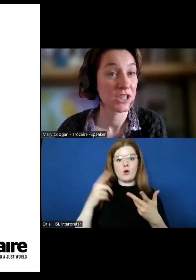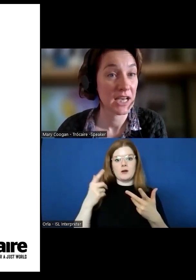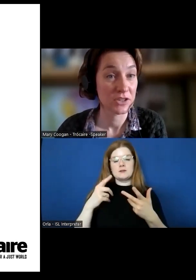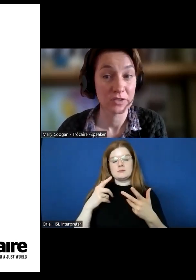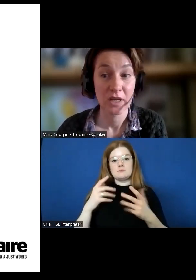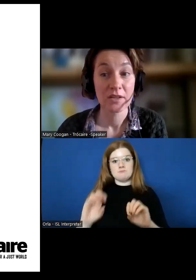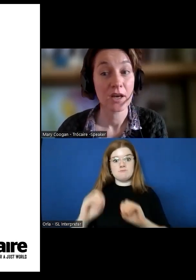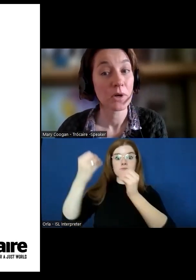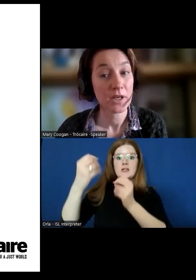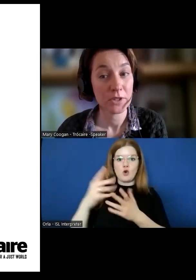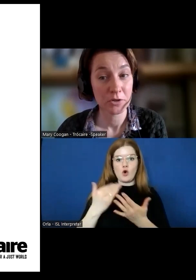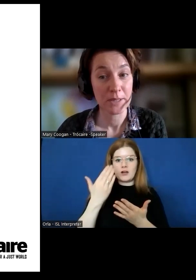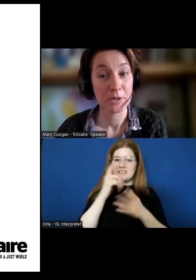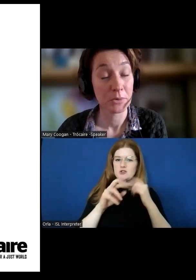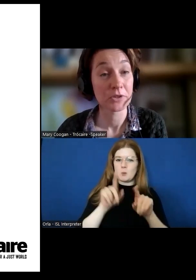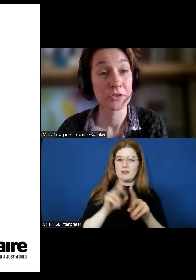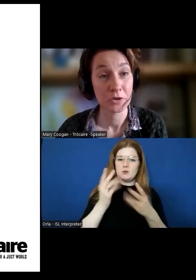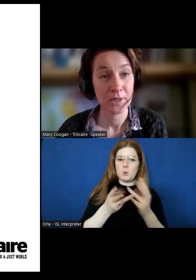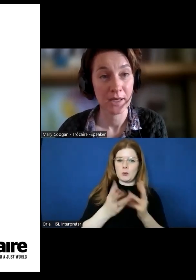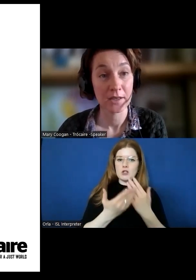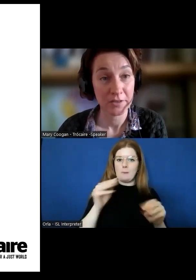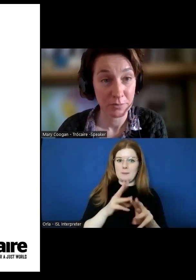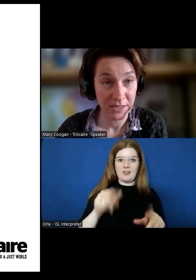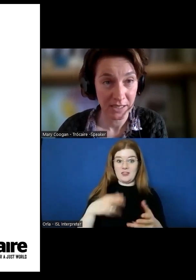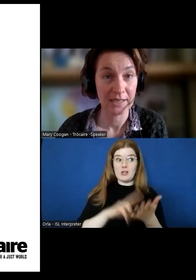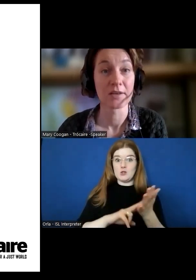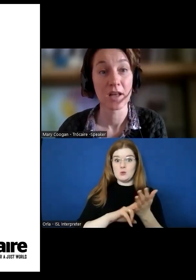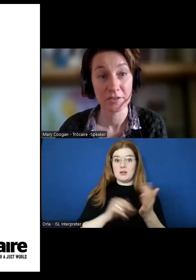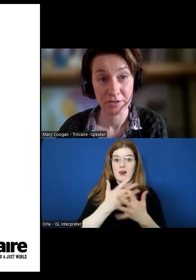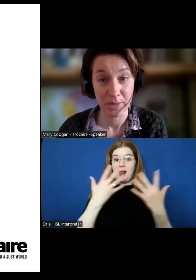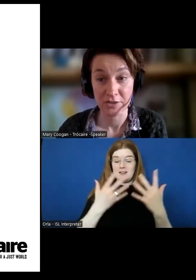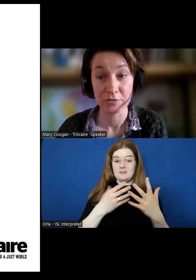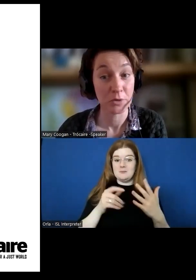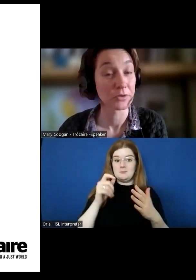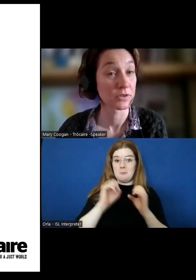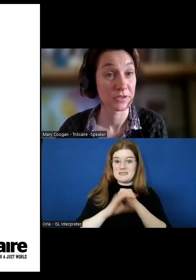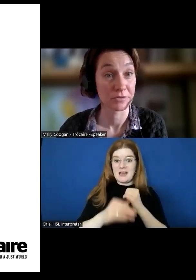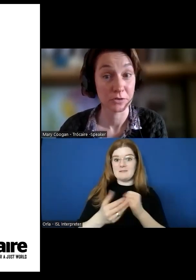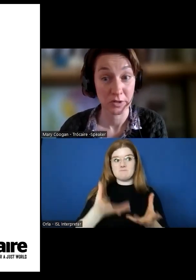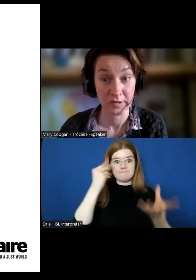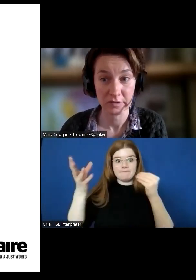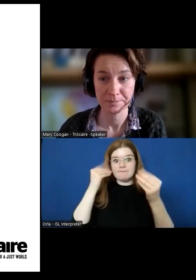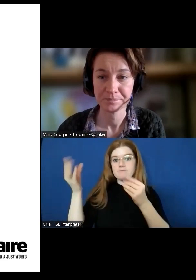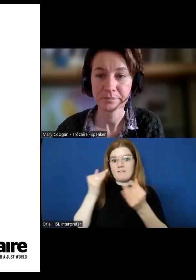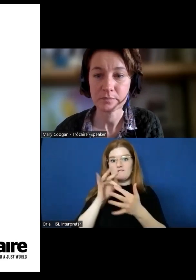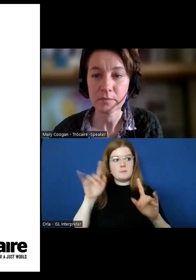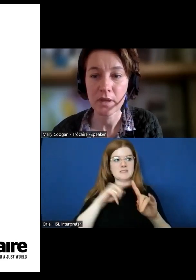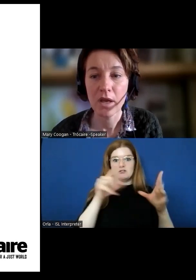for educators, they're working with young people who are consuming a lot of media and a lot of information from all sorts of different